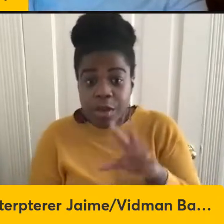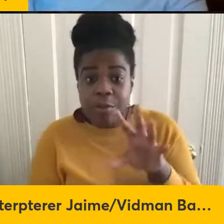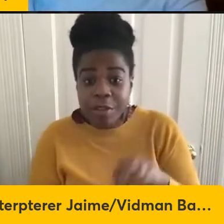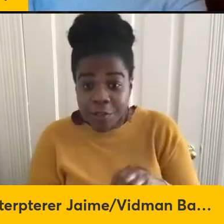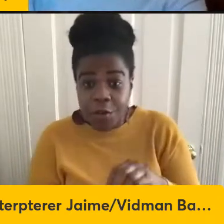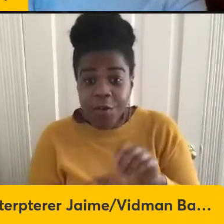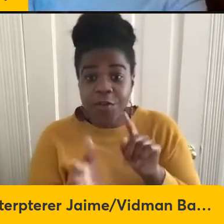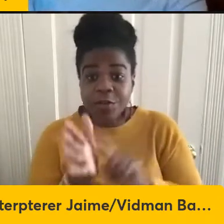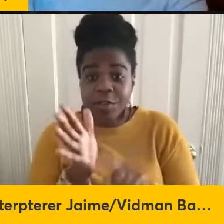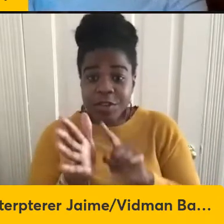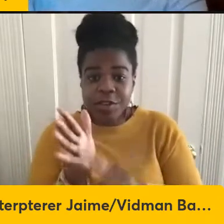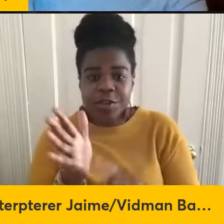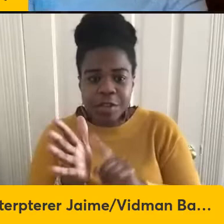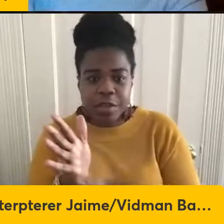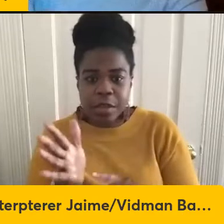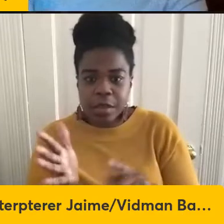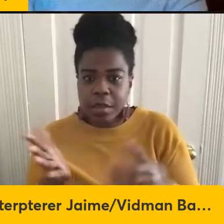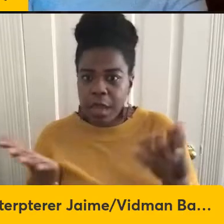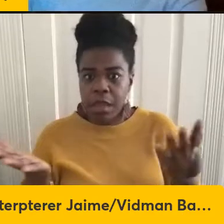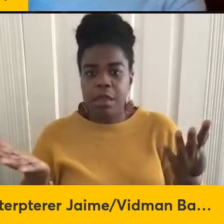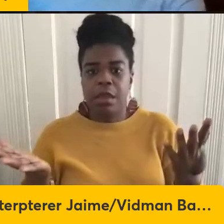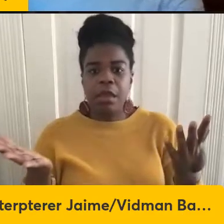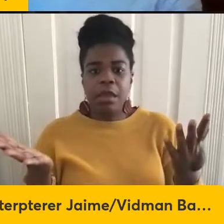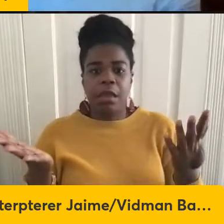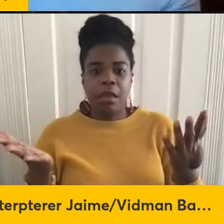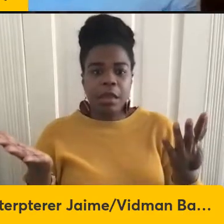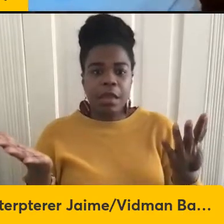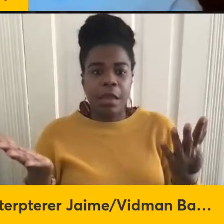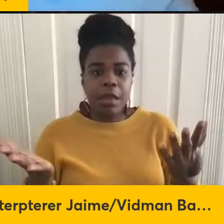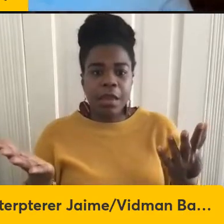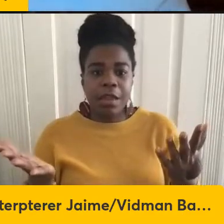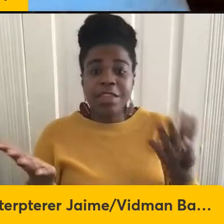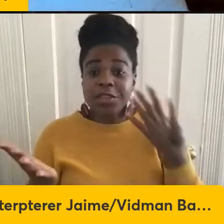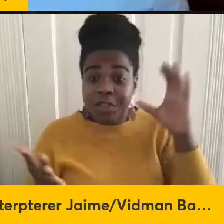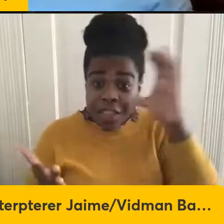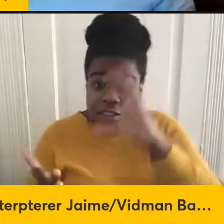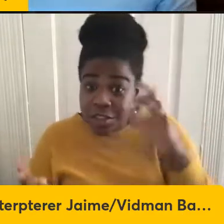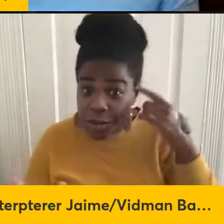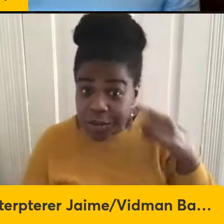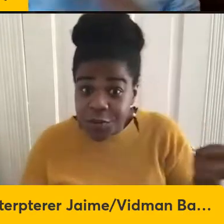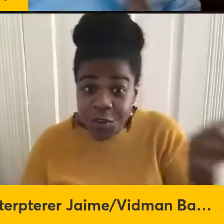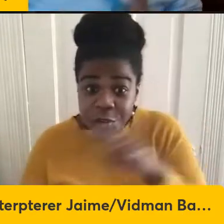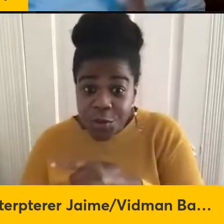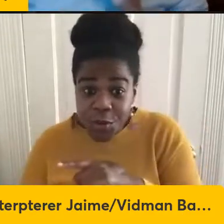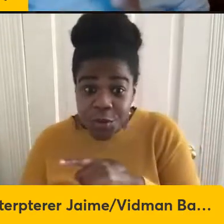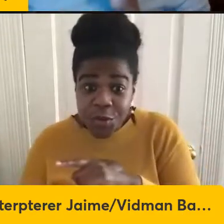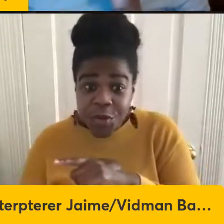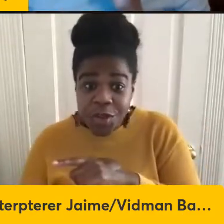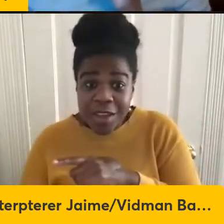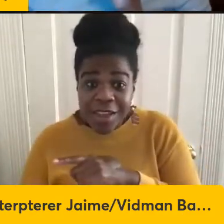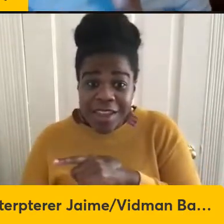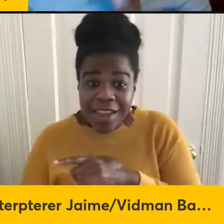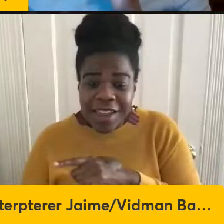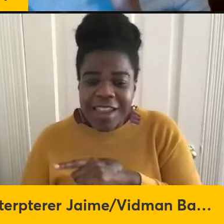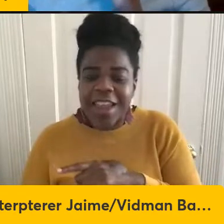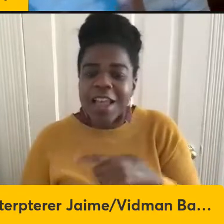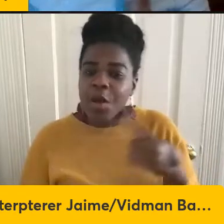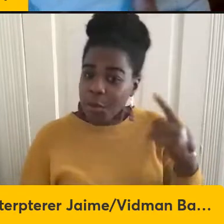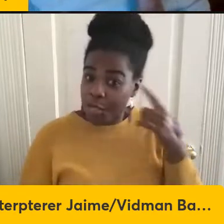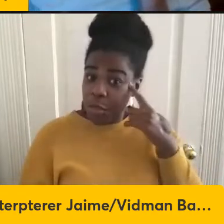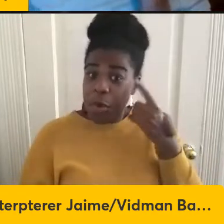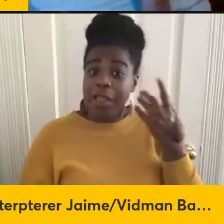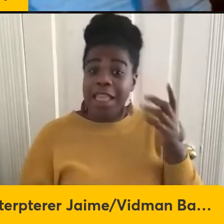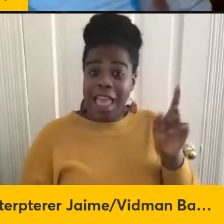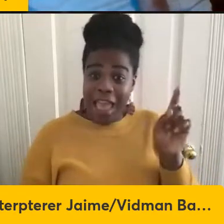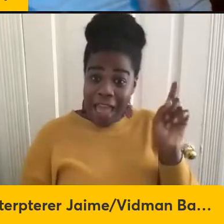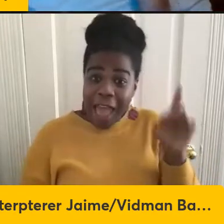research. Who would have known that? They don't. Did they come out looking for you? With long COVID, they kind of have had to. So